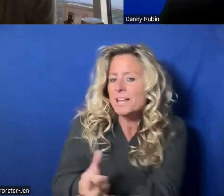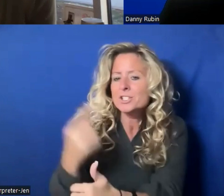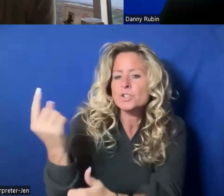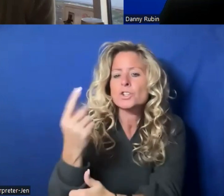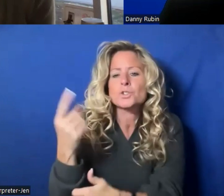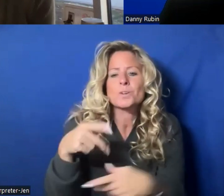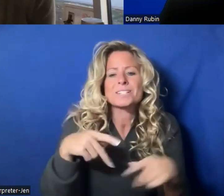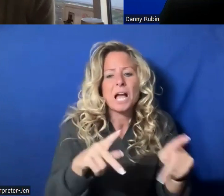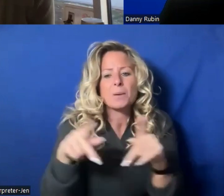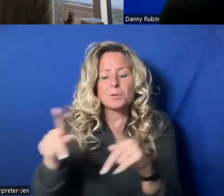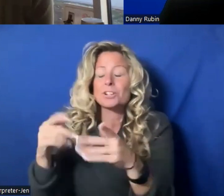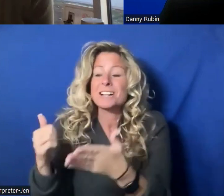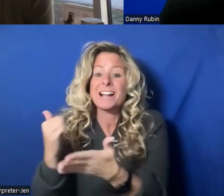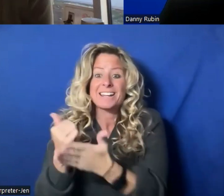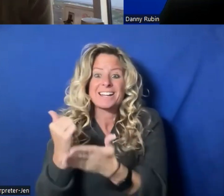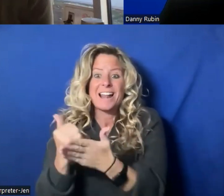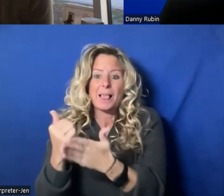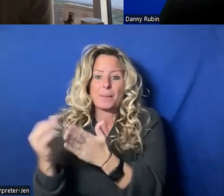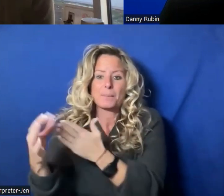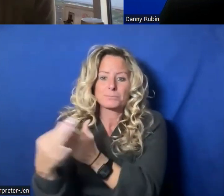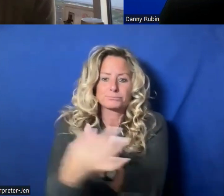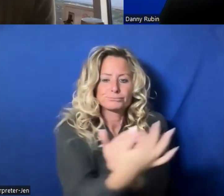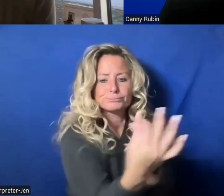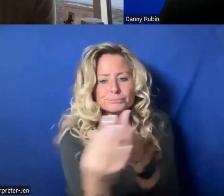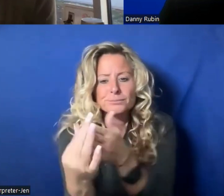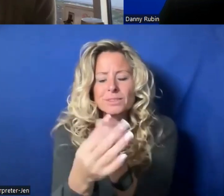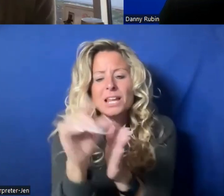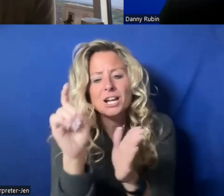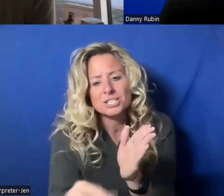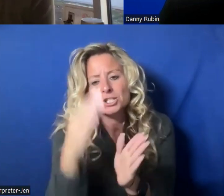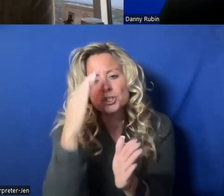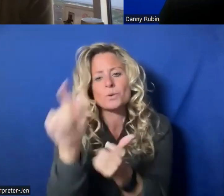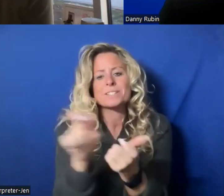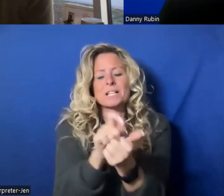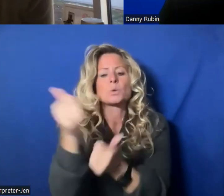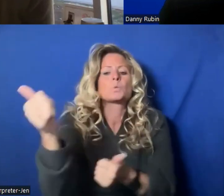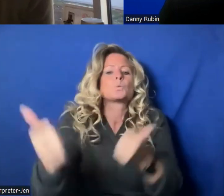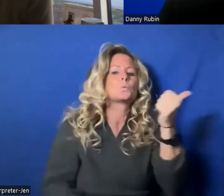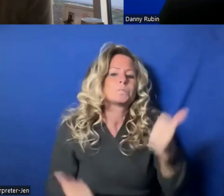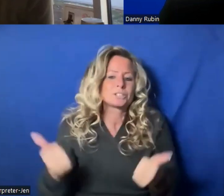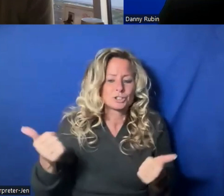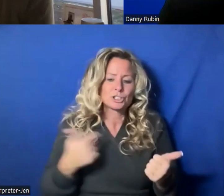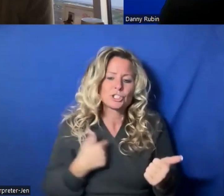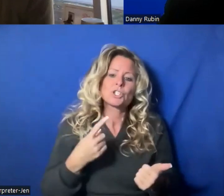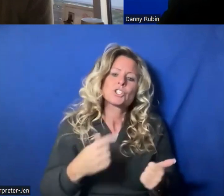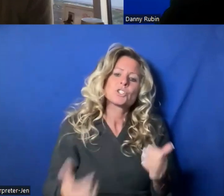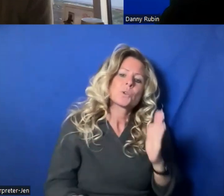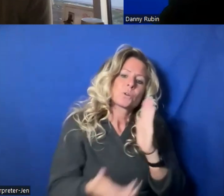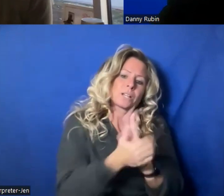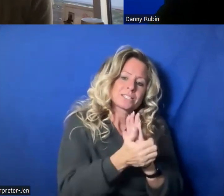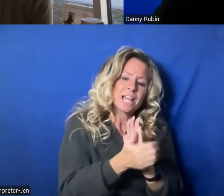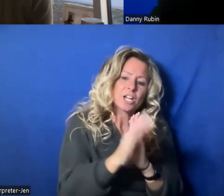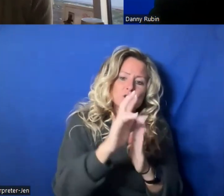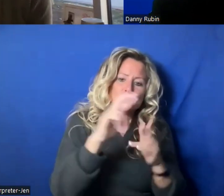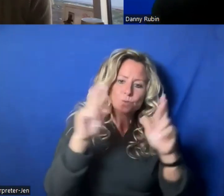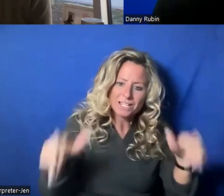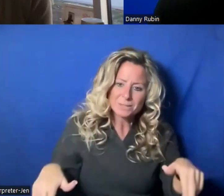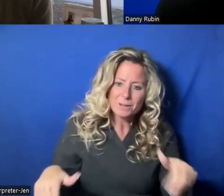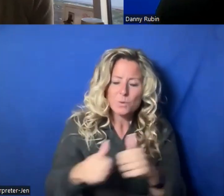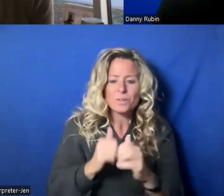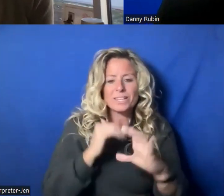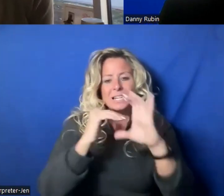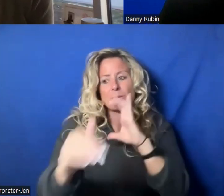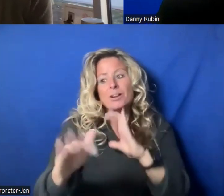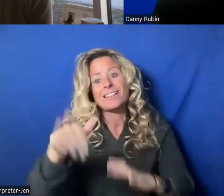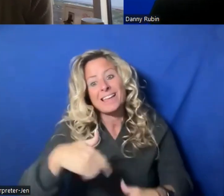different areas, and I can help you get to those areas. I just have to know what you want to do. So emailing, attaching your resume, explaining like, hey, I'm in town